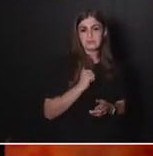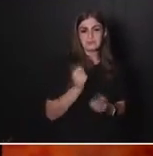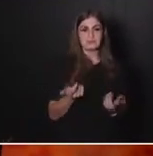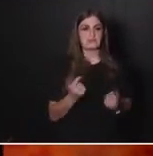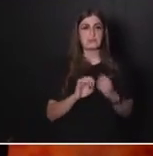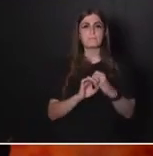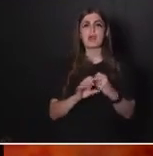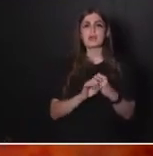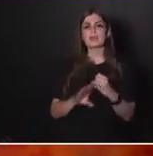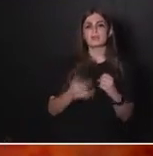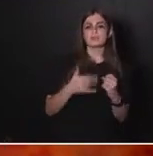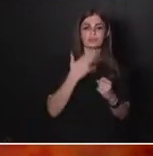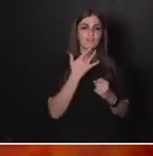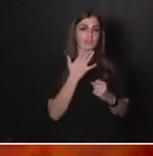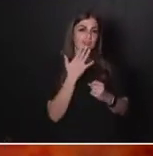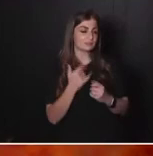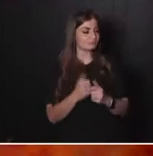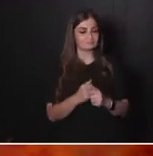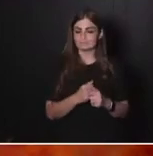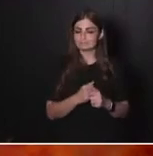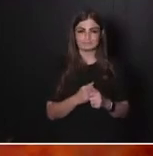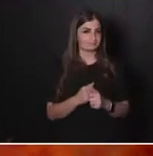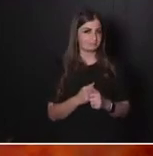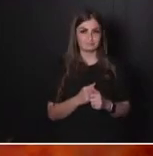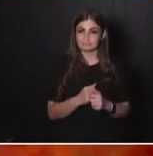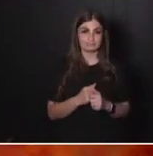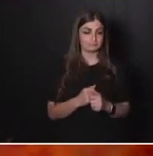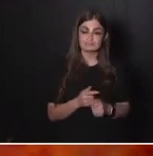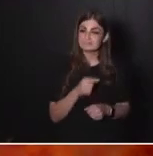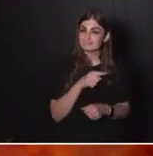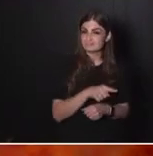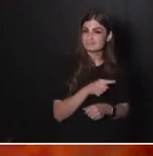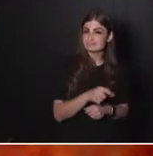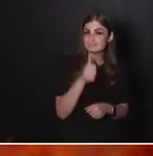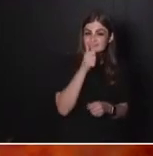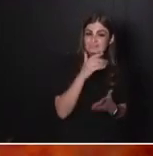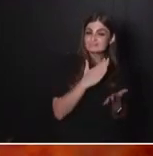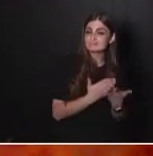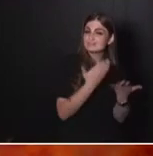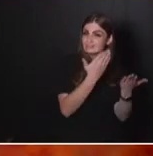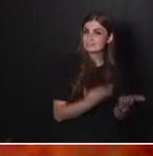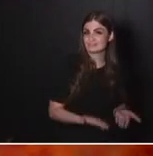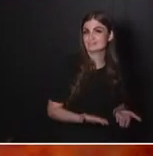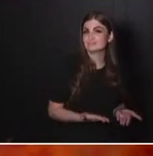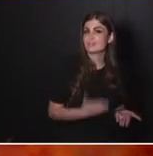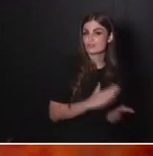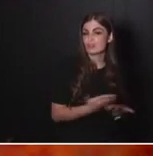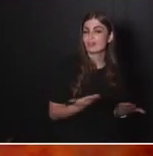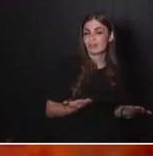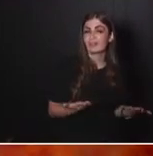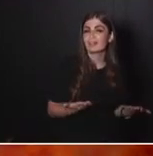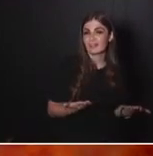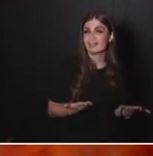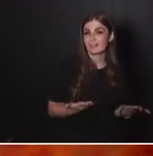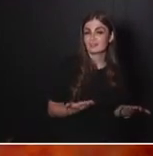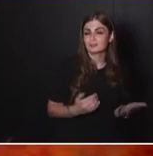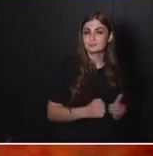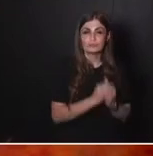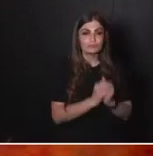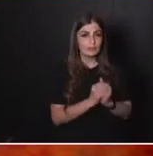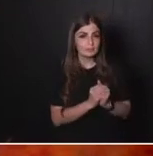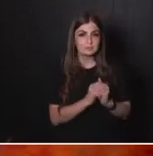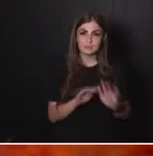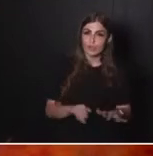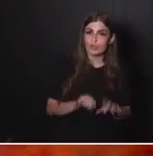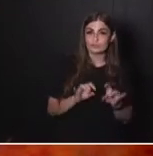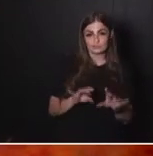product invented by spin doctors. Albo is the genuine article. Friends, Australia